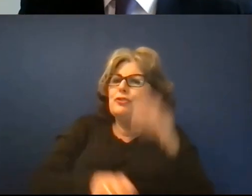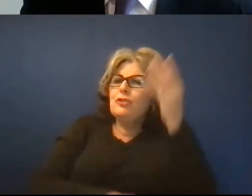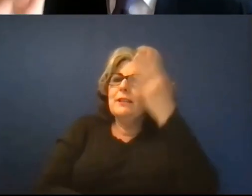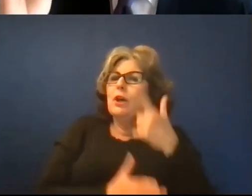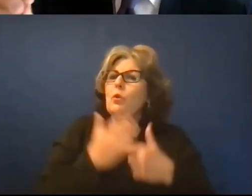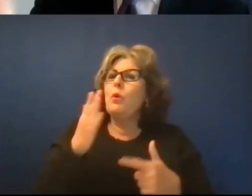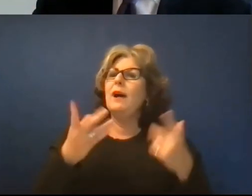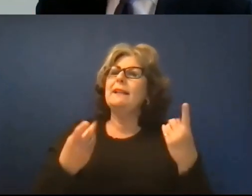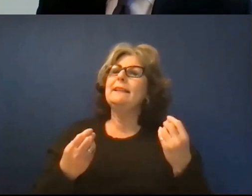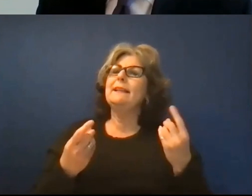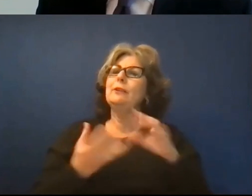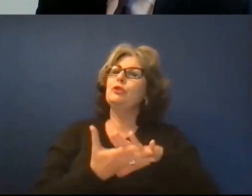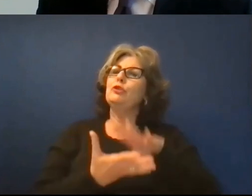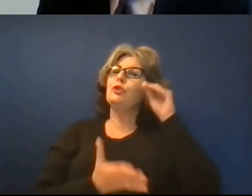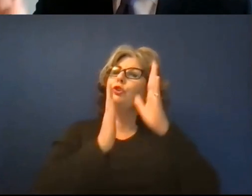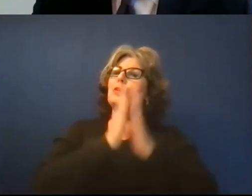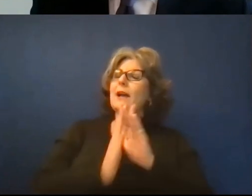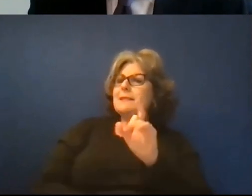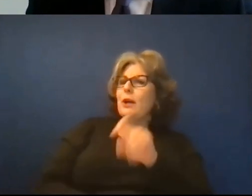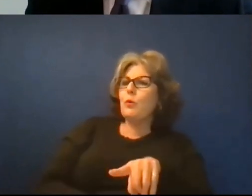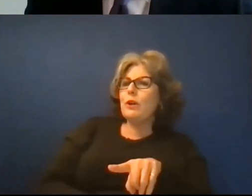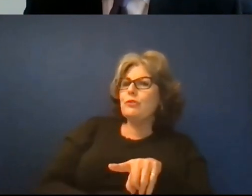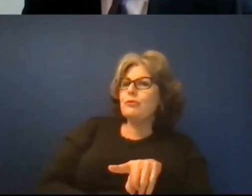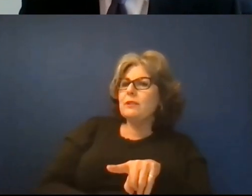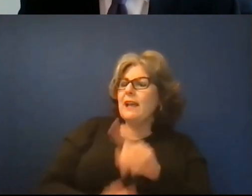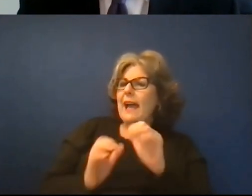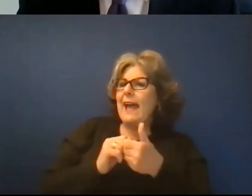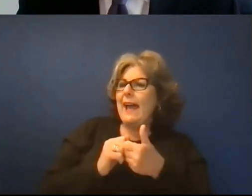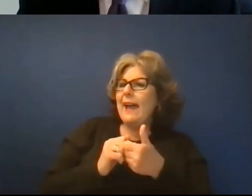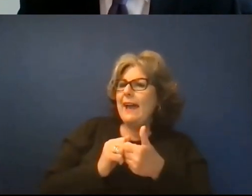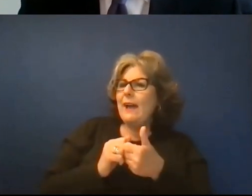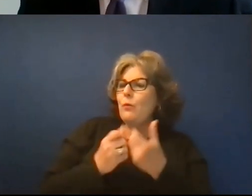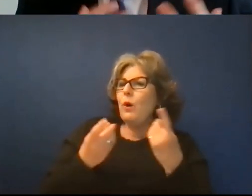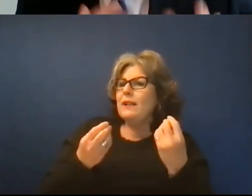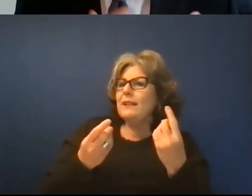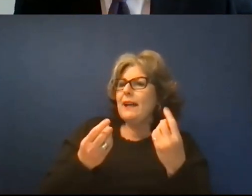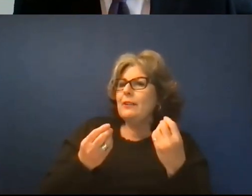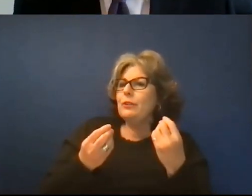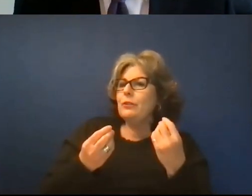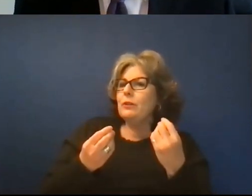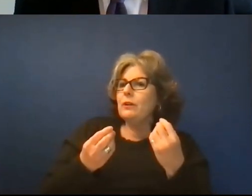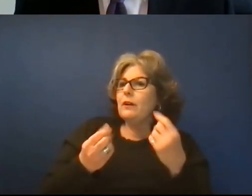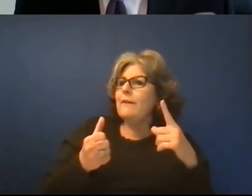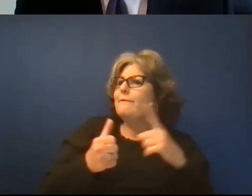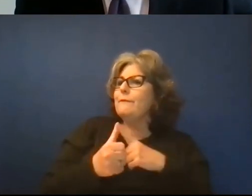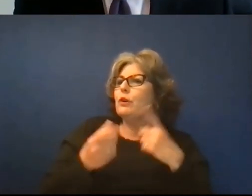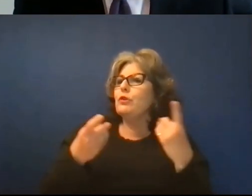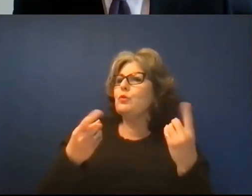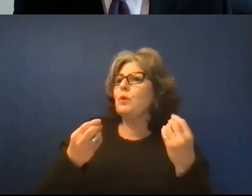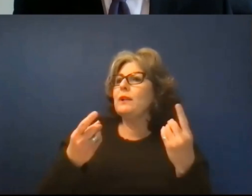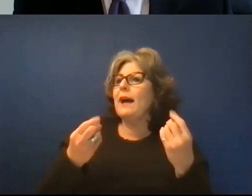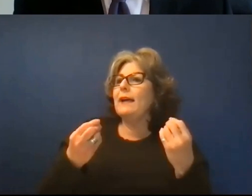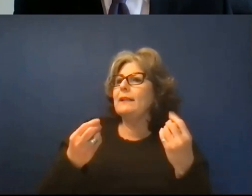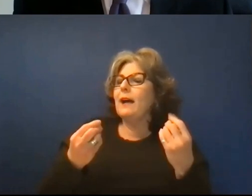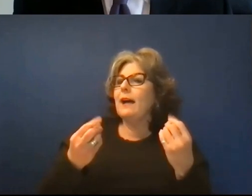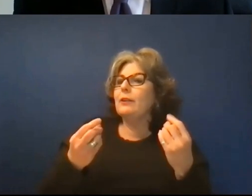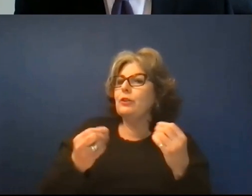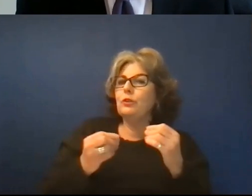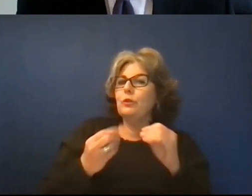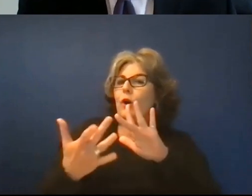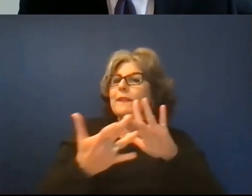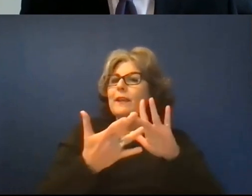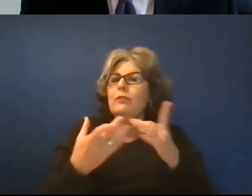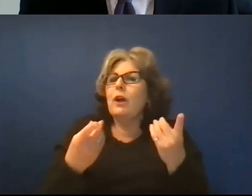I do to learn how to ask that question? Can someone tell me? What did I do? What did I have to do first? Where did I go on the internet? What did I